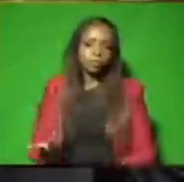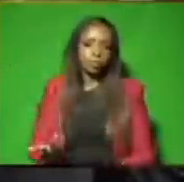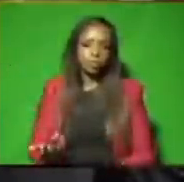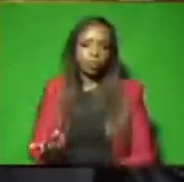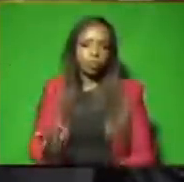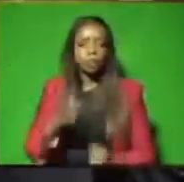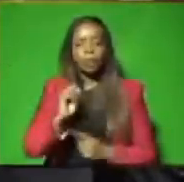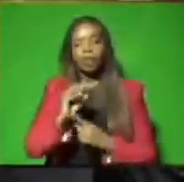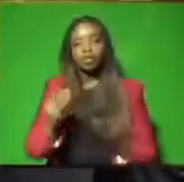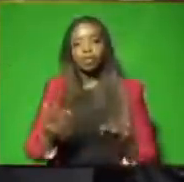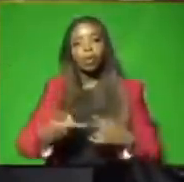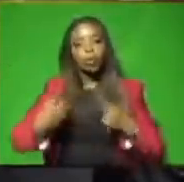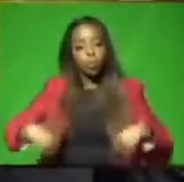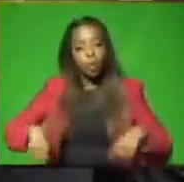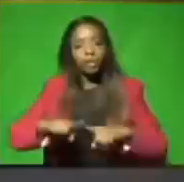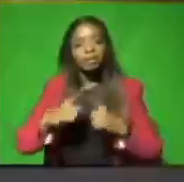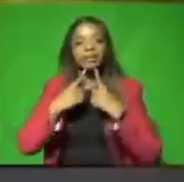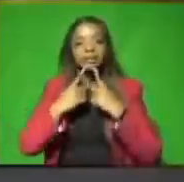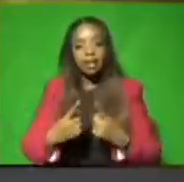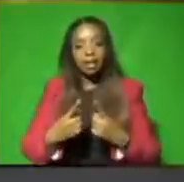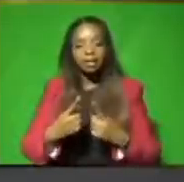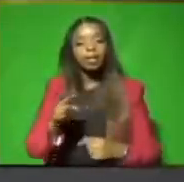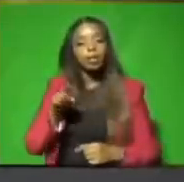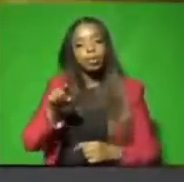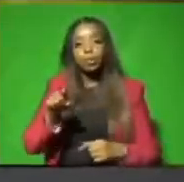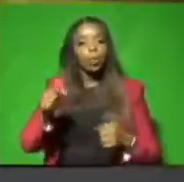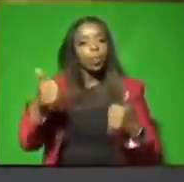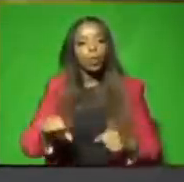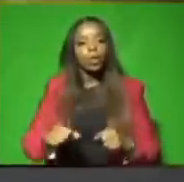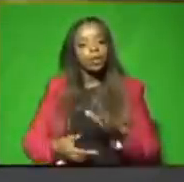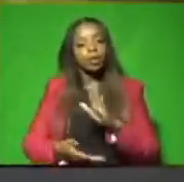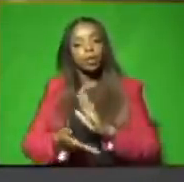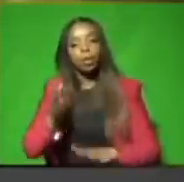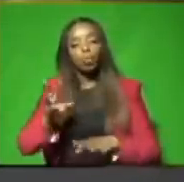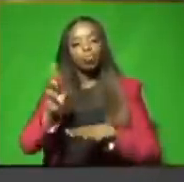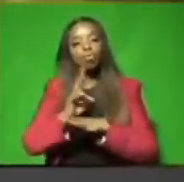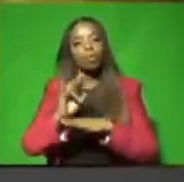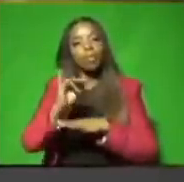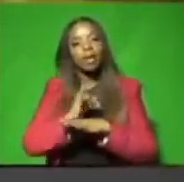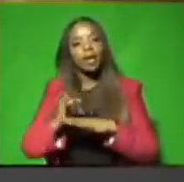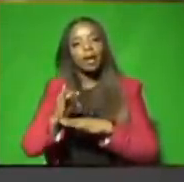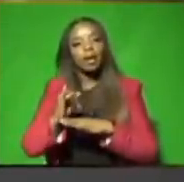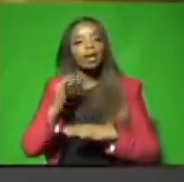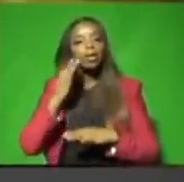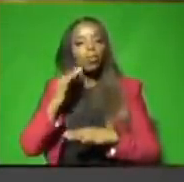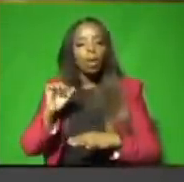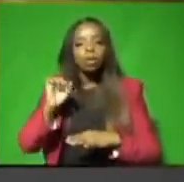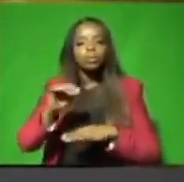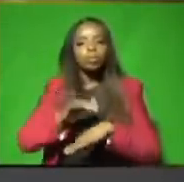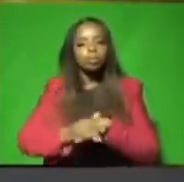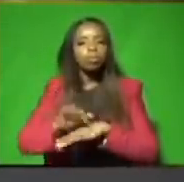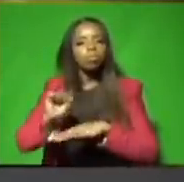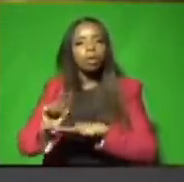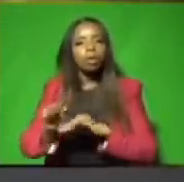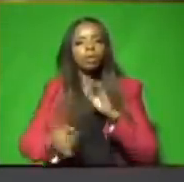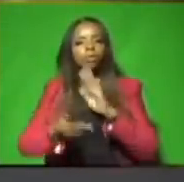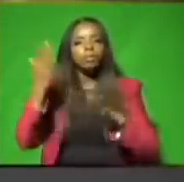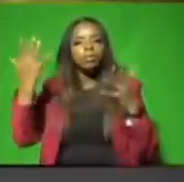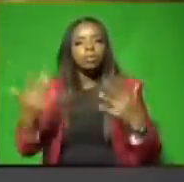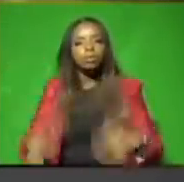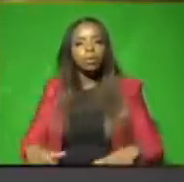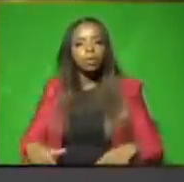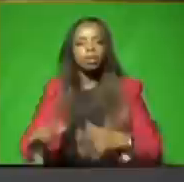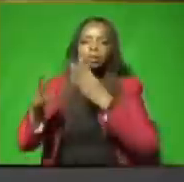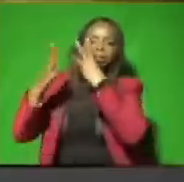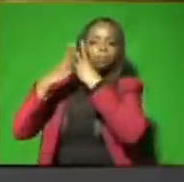When we say you did not go to Robben Island when your peers went to Robben Island, how